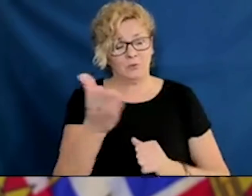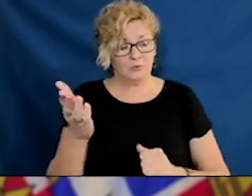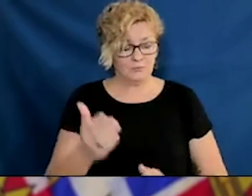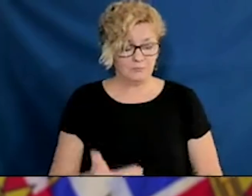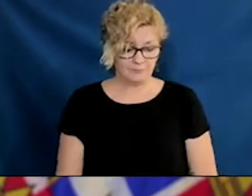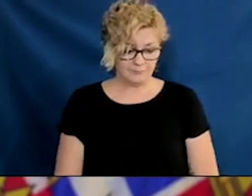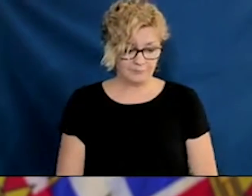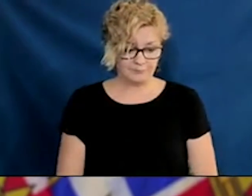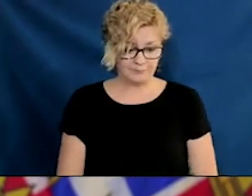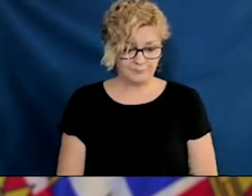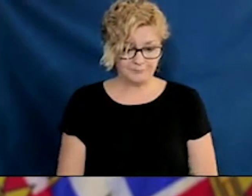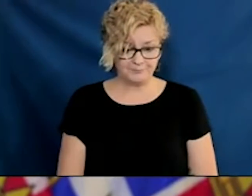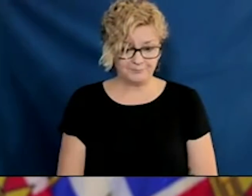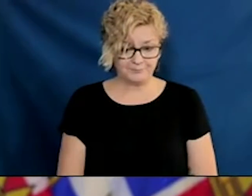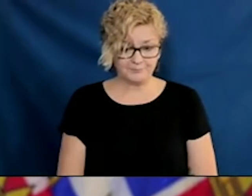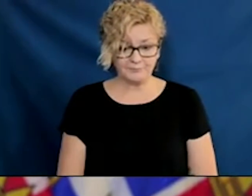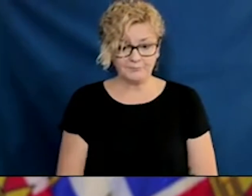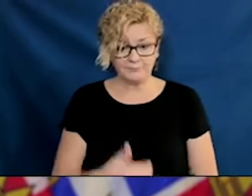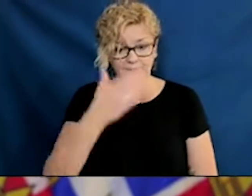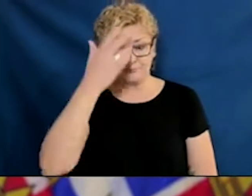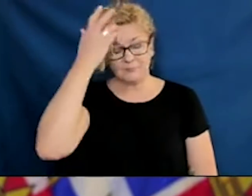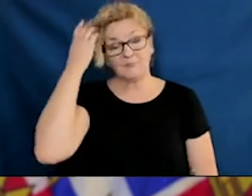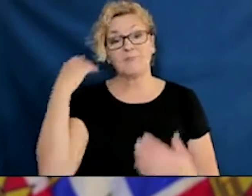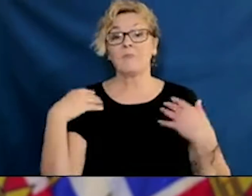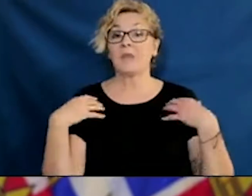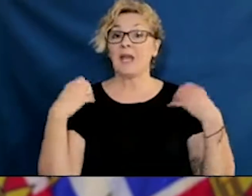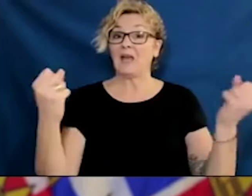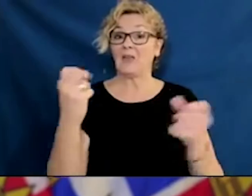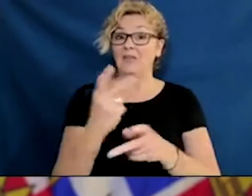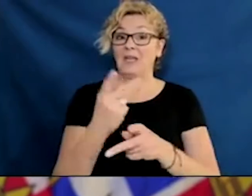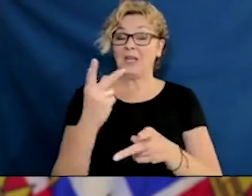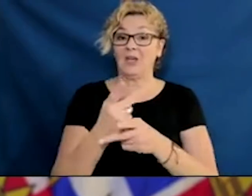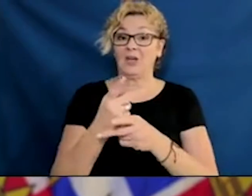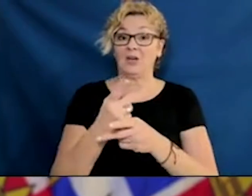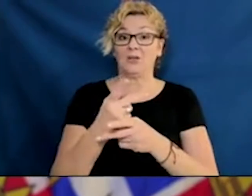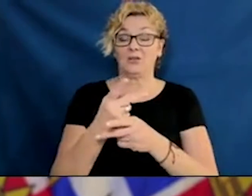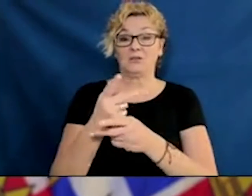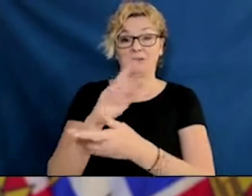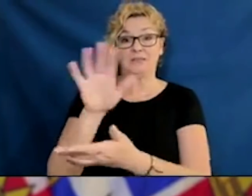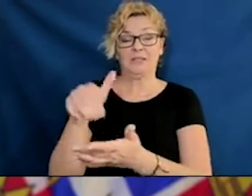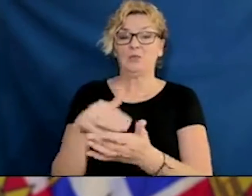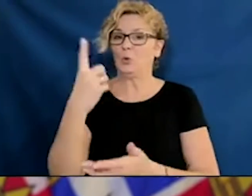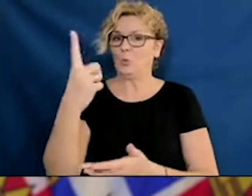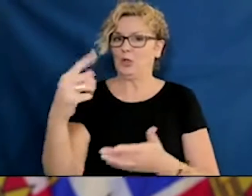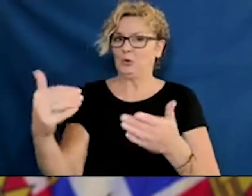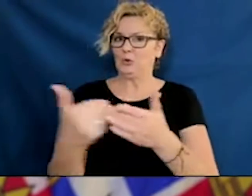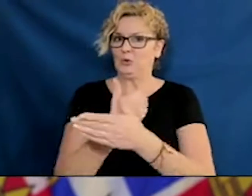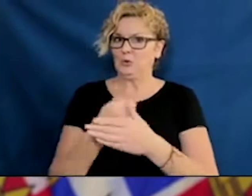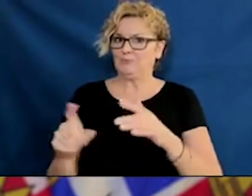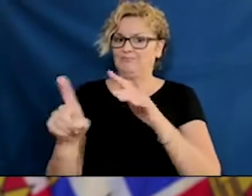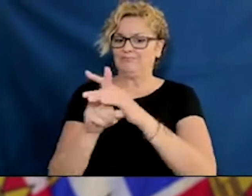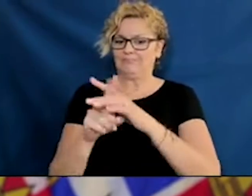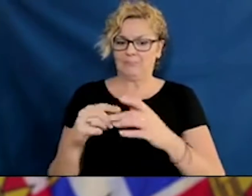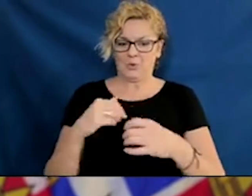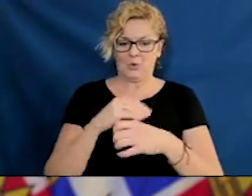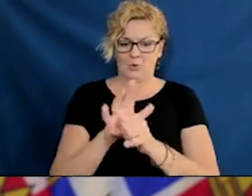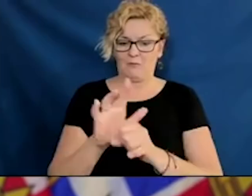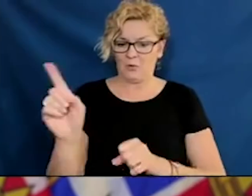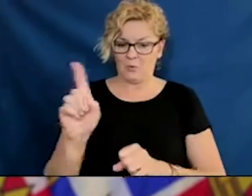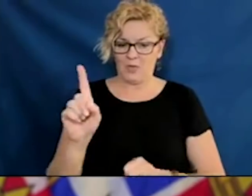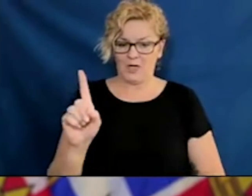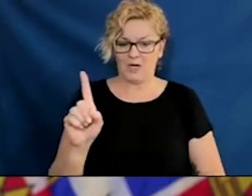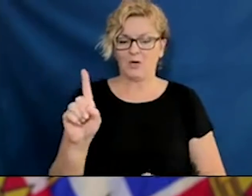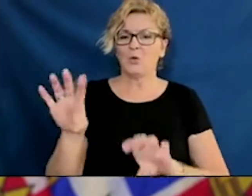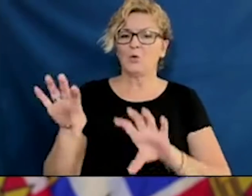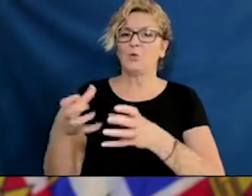now been declared over on one of the Burnaby Hospital sites and at Brookside Lodge Long-Term Care. This